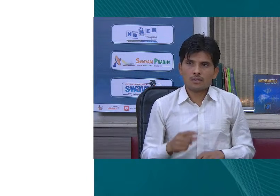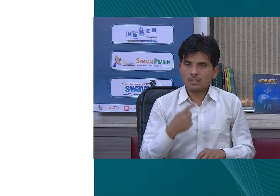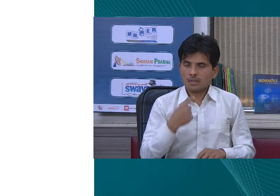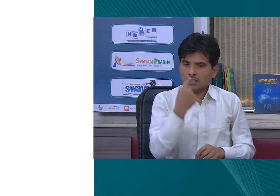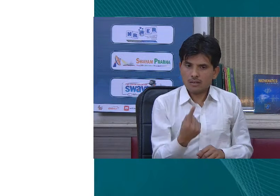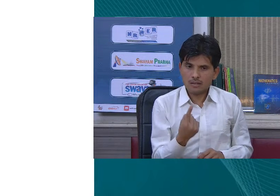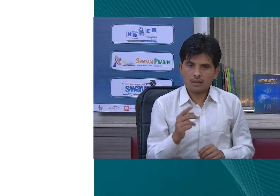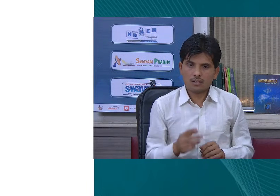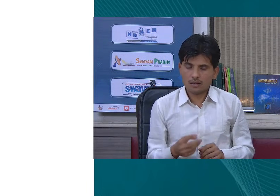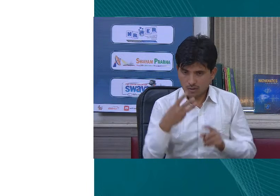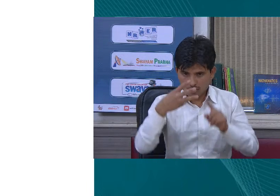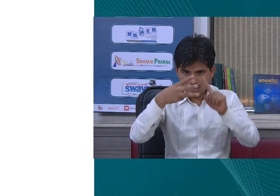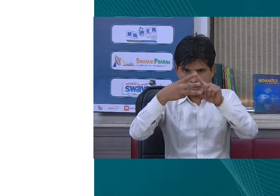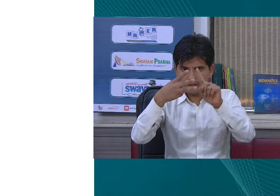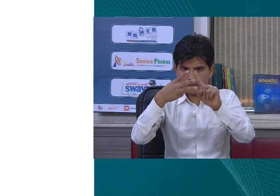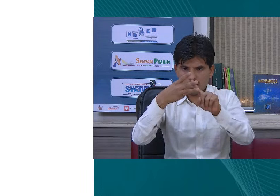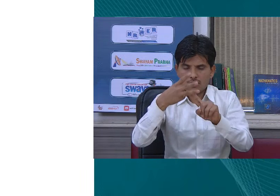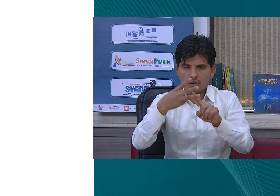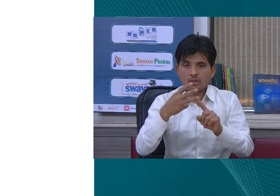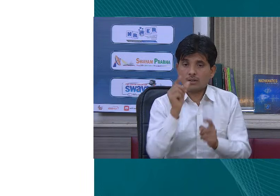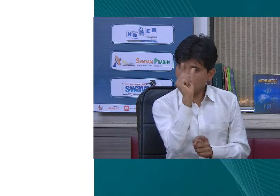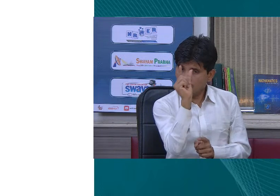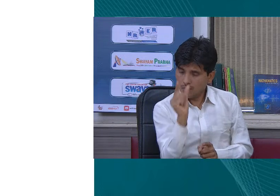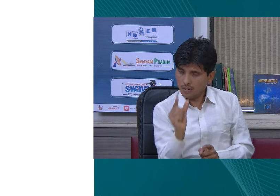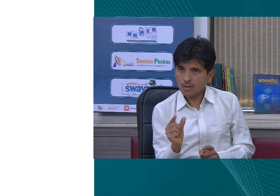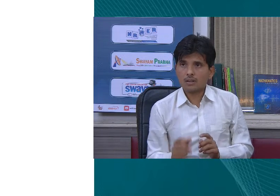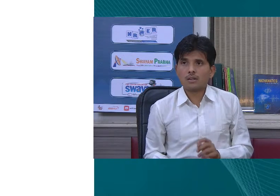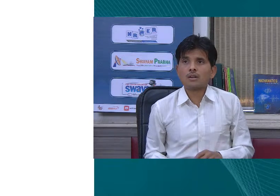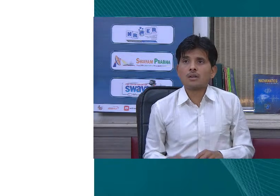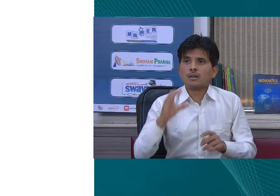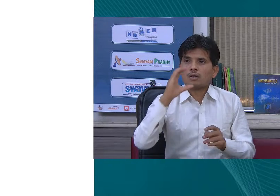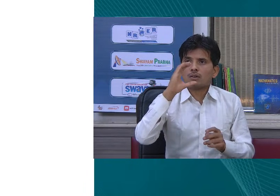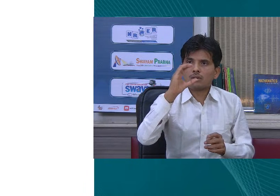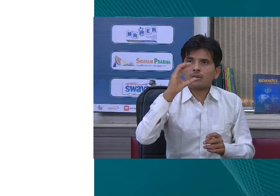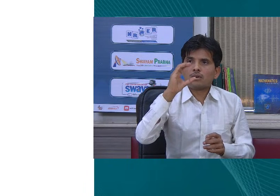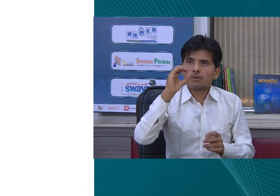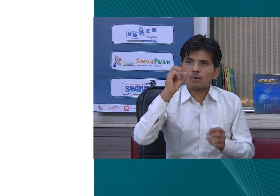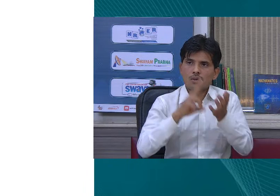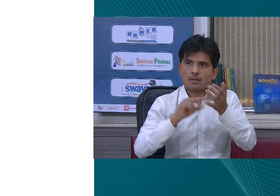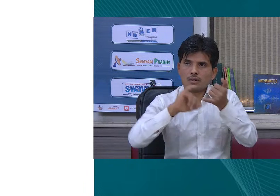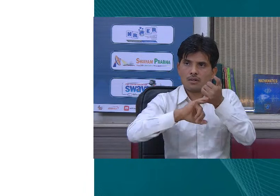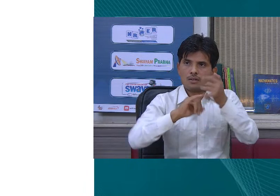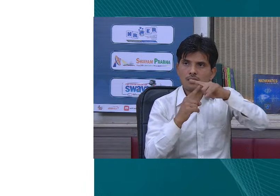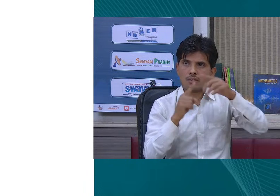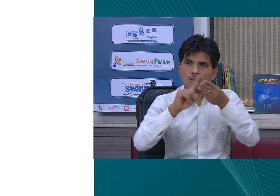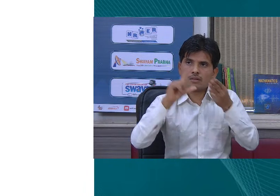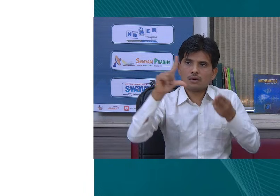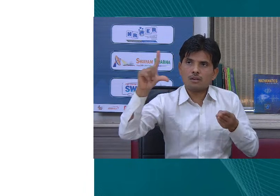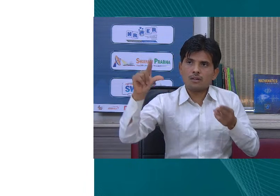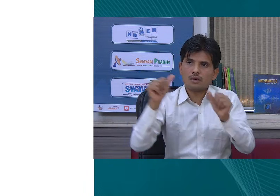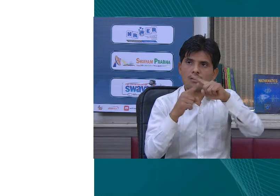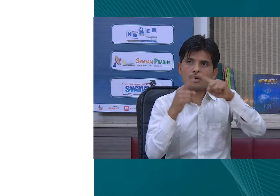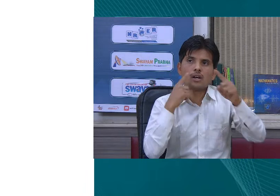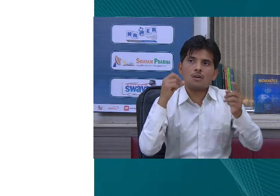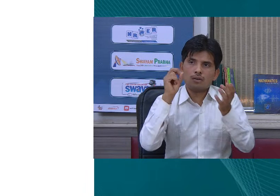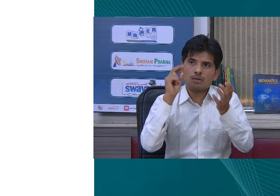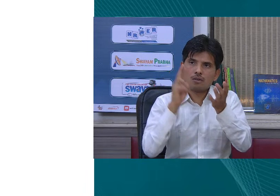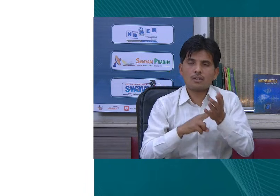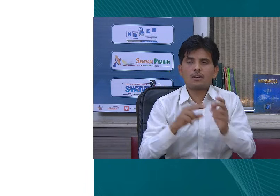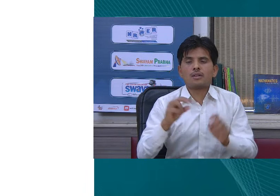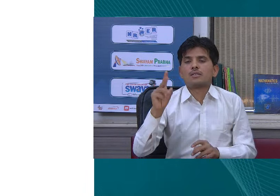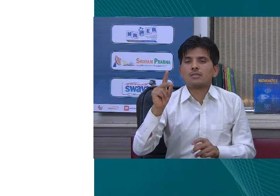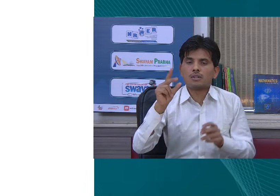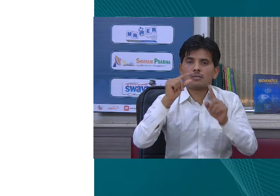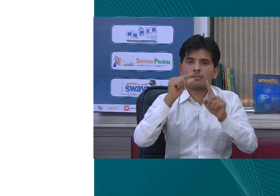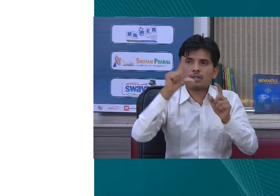So we have these three keywords in front of you: constellation, planet and meteoroids. Ma'am, as we have discussed in depth